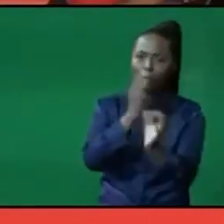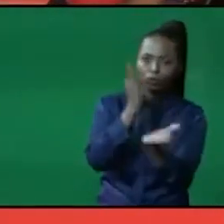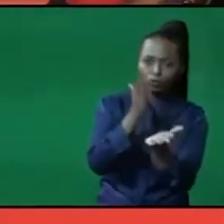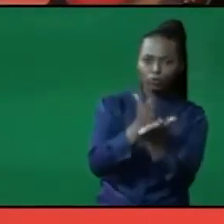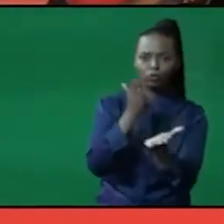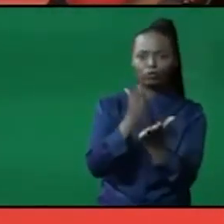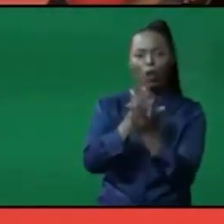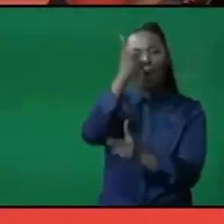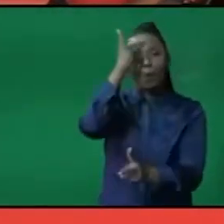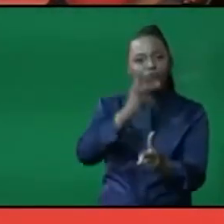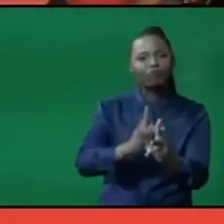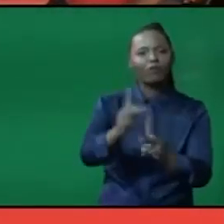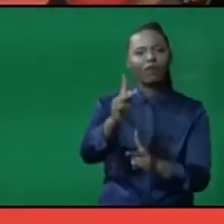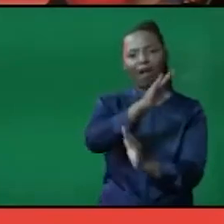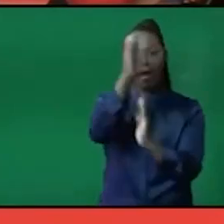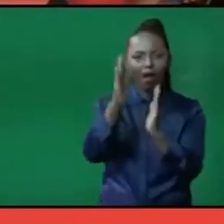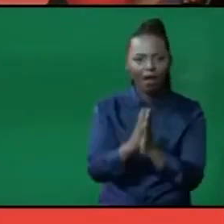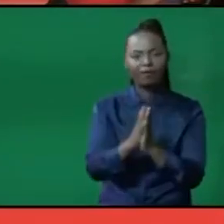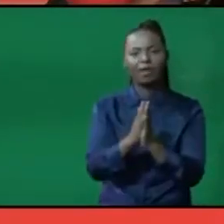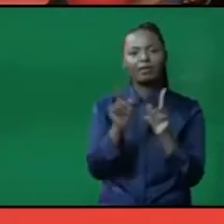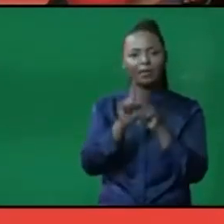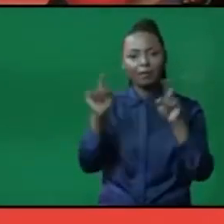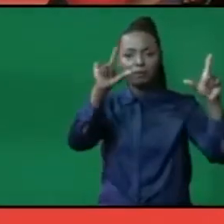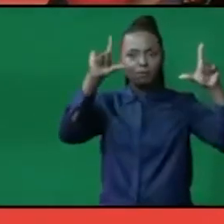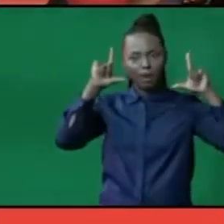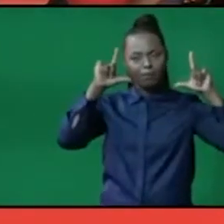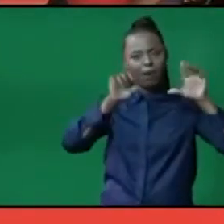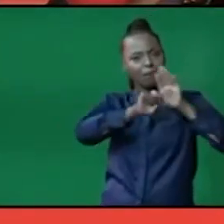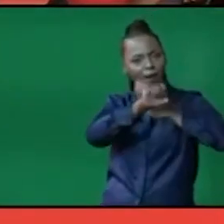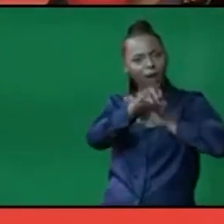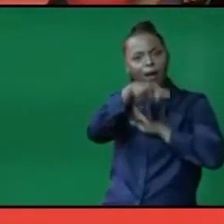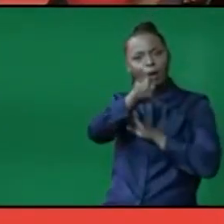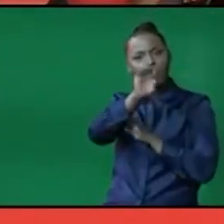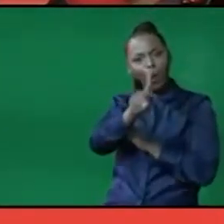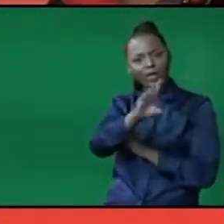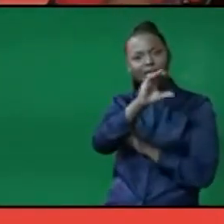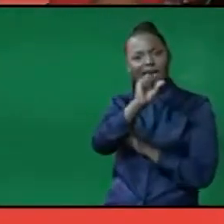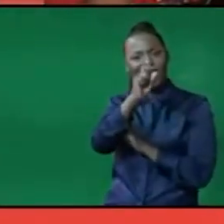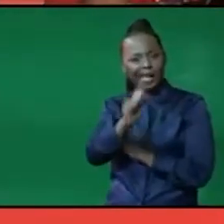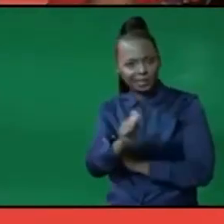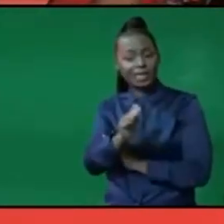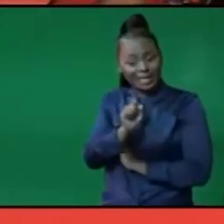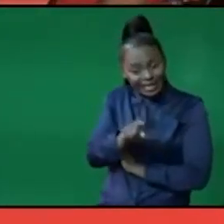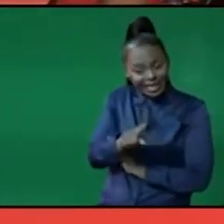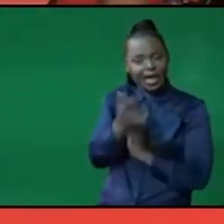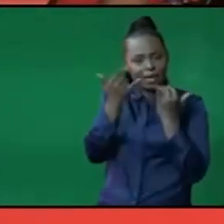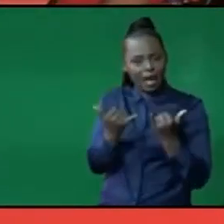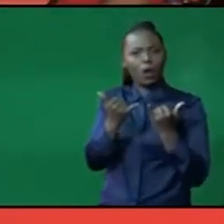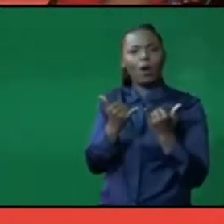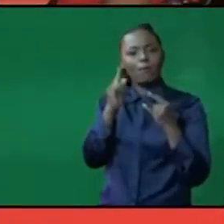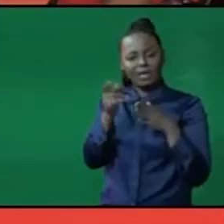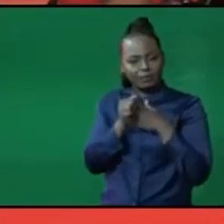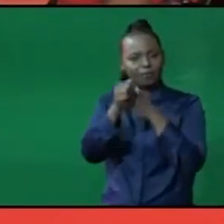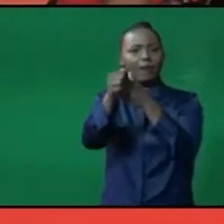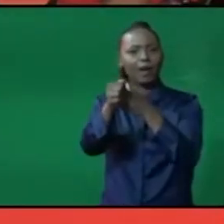we professionalize our podcast and make sure that our podcast is driven by national